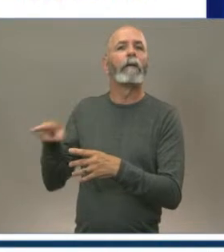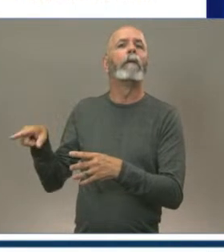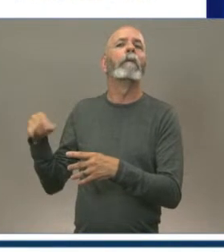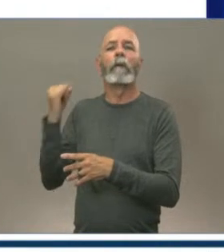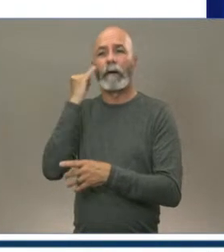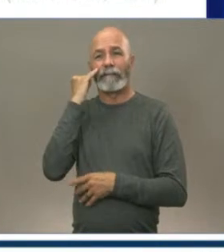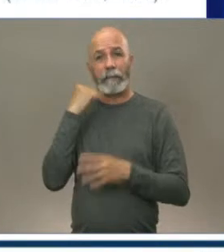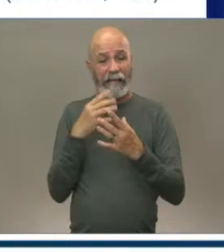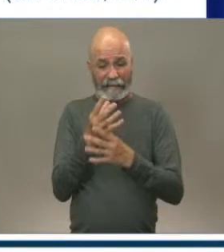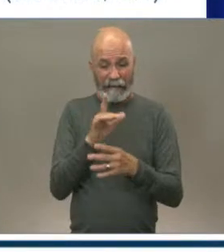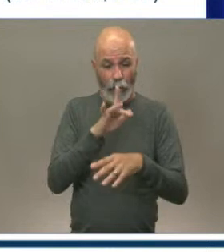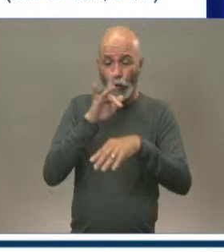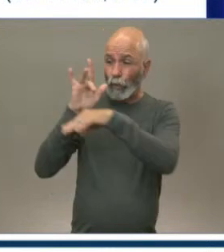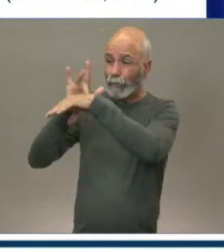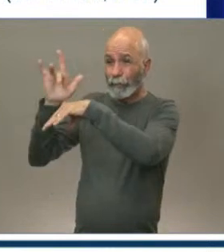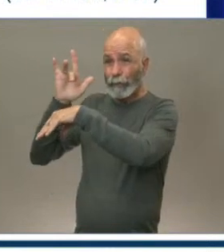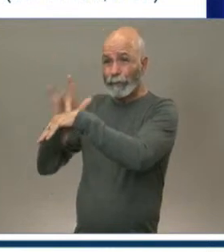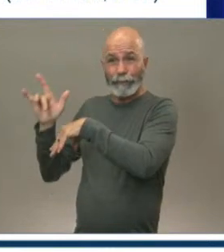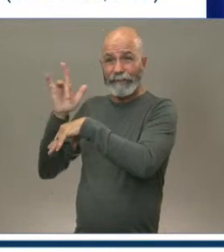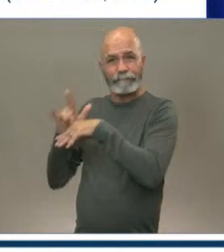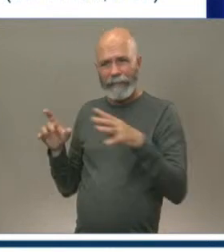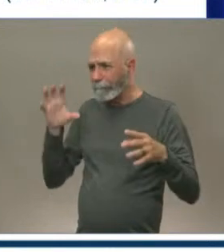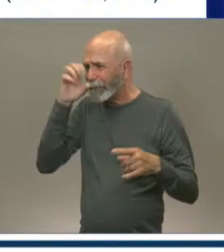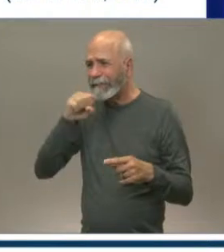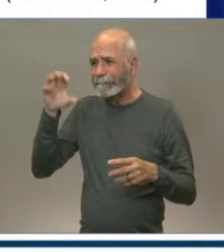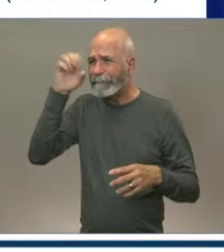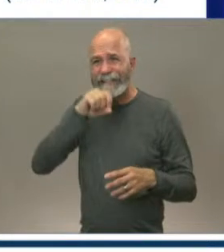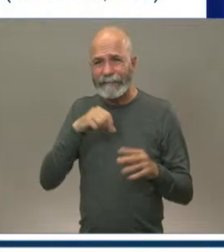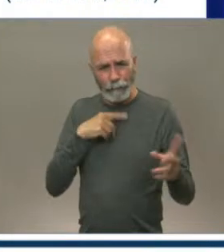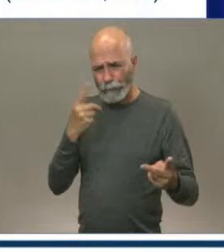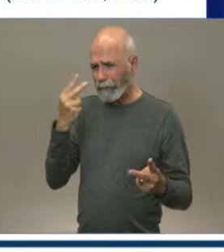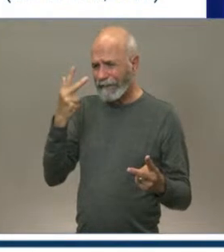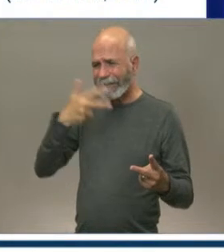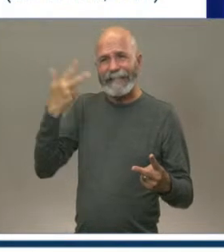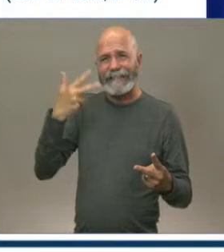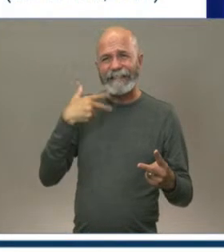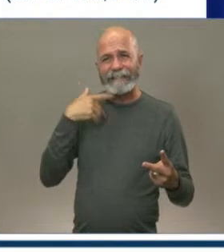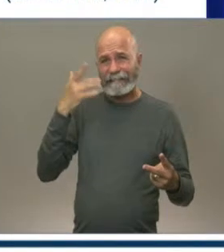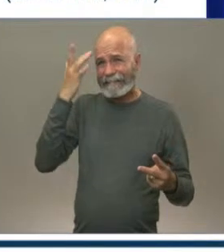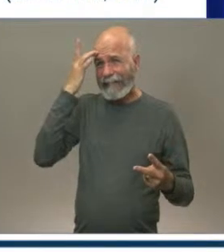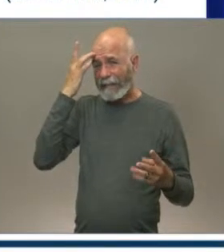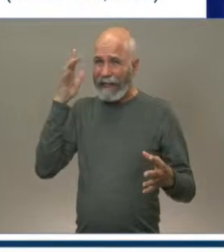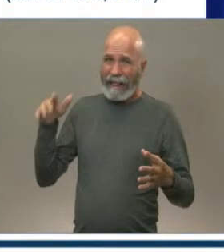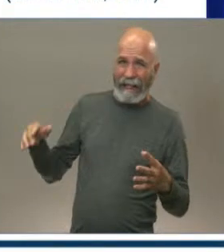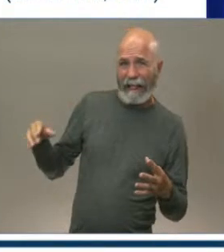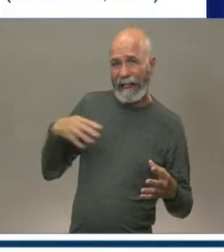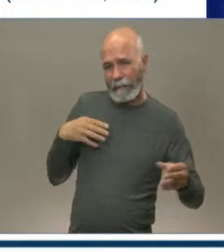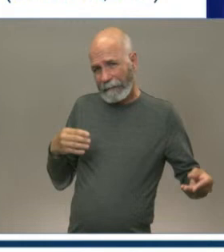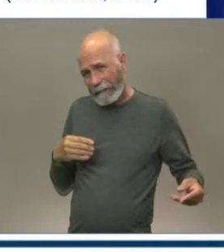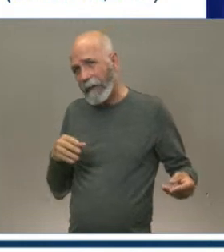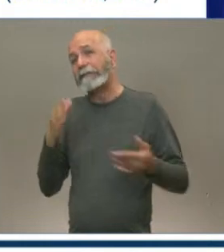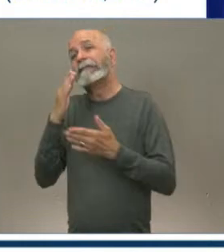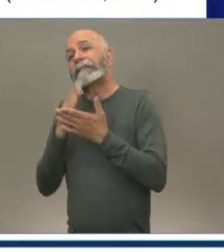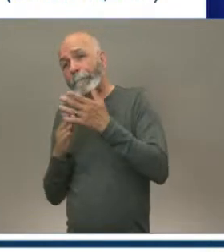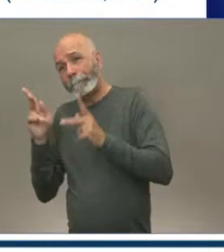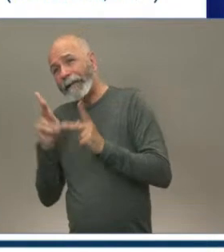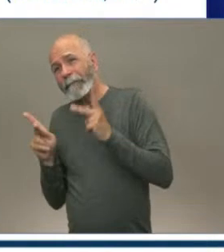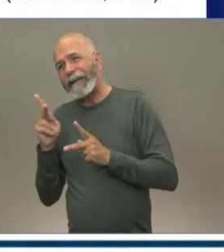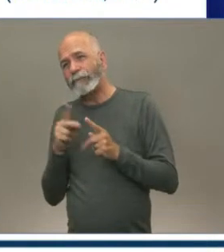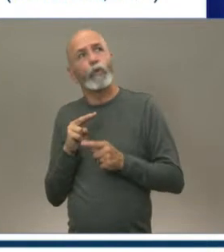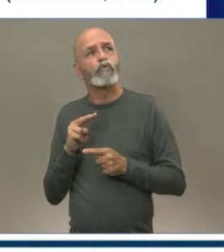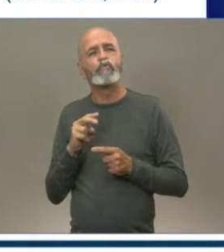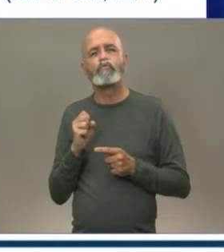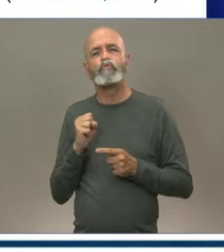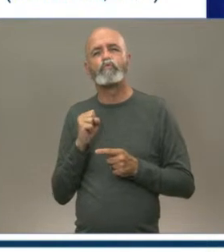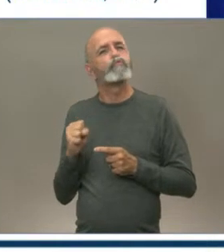think they may miss just 2 or 3 days. I think that some of them may take a risk and go to work for financial